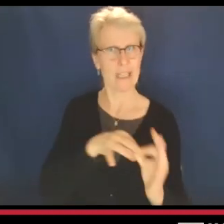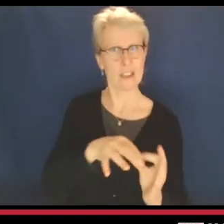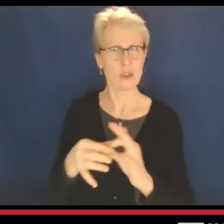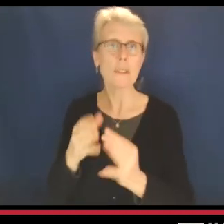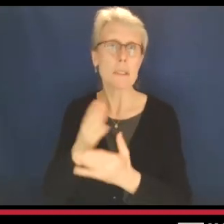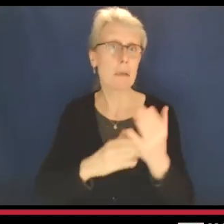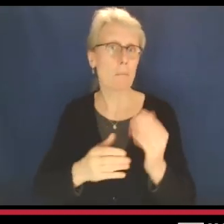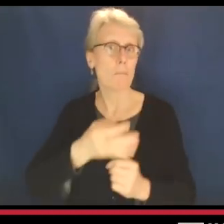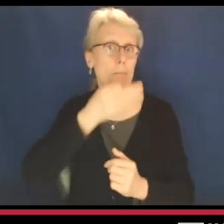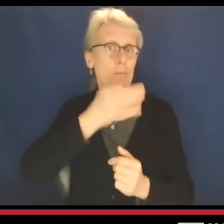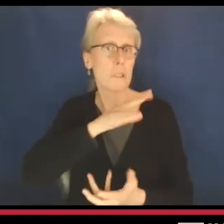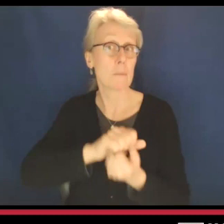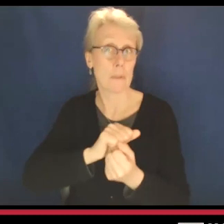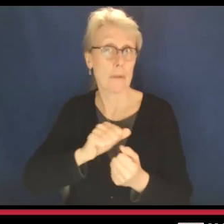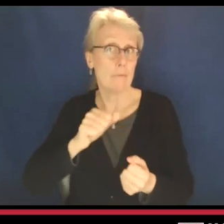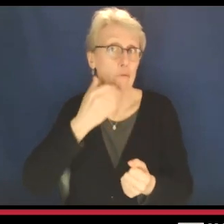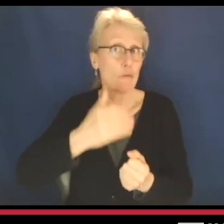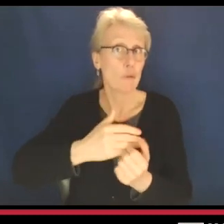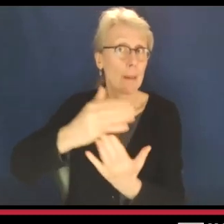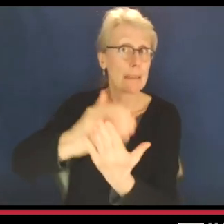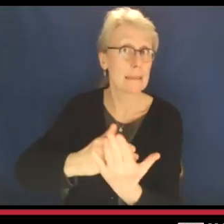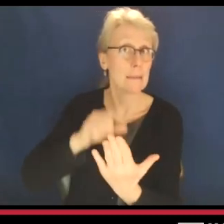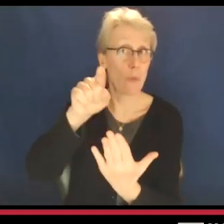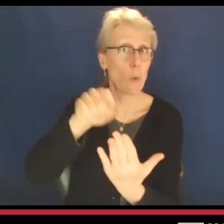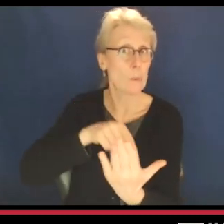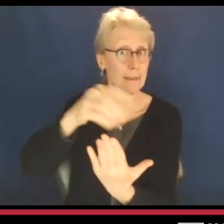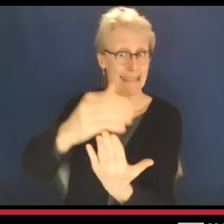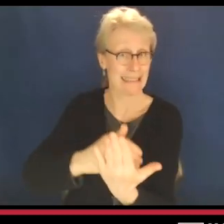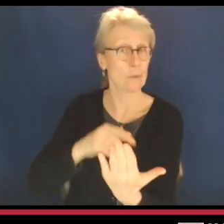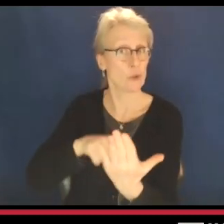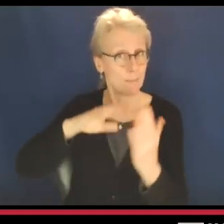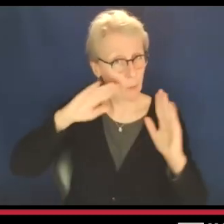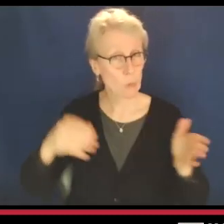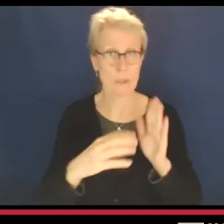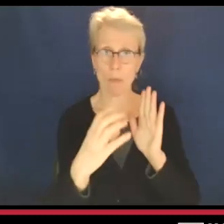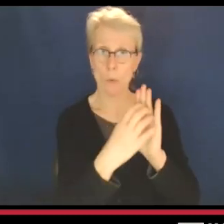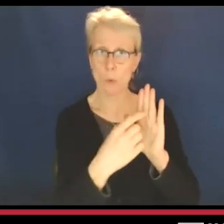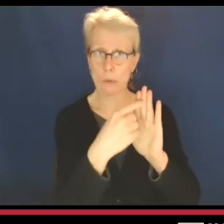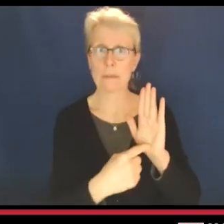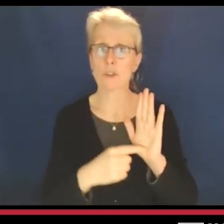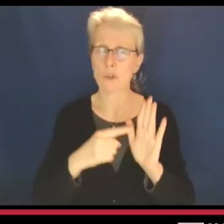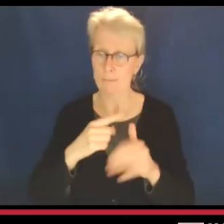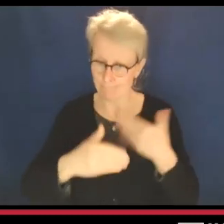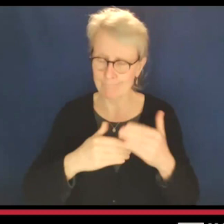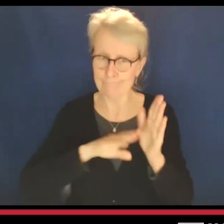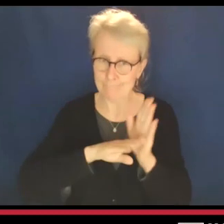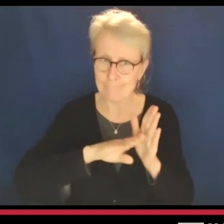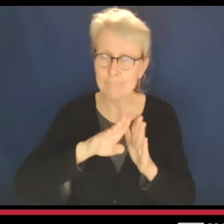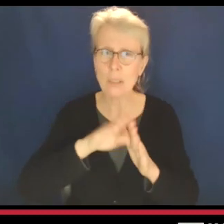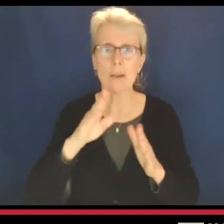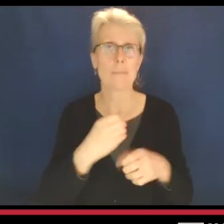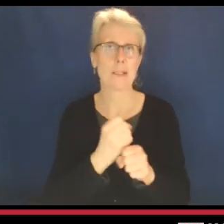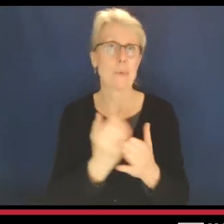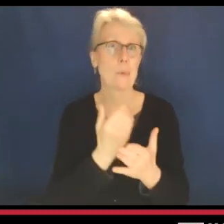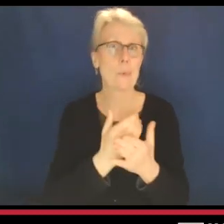good lists, and we should continue to get to work on those as a starting point, and to work on platforms